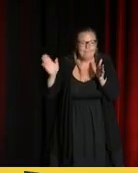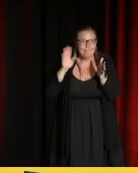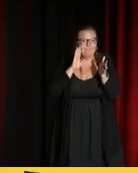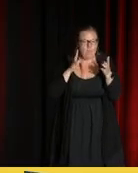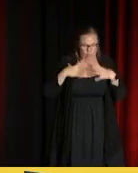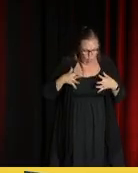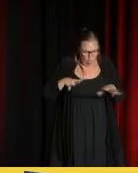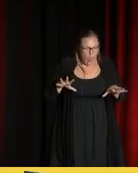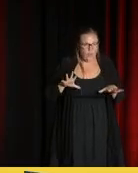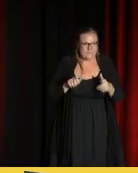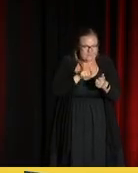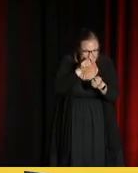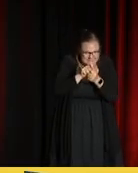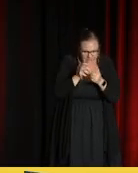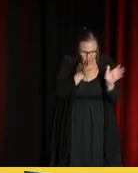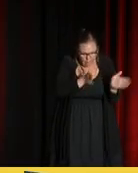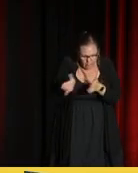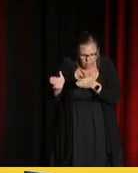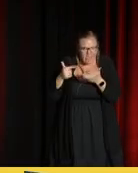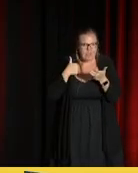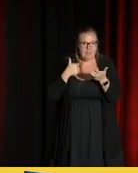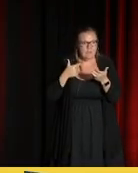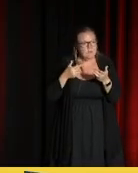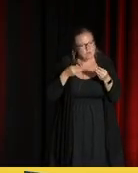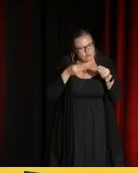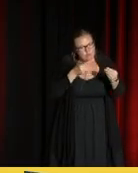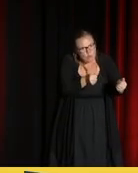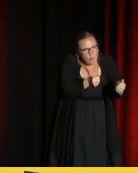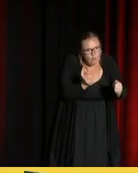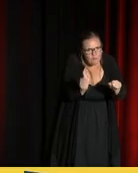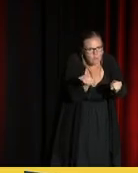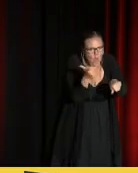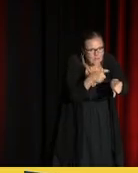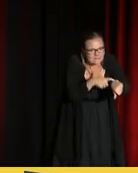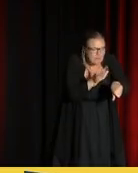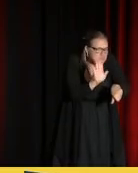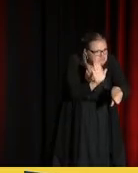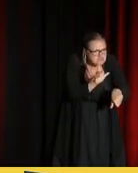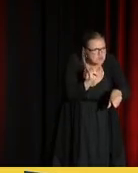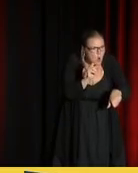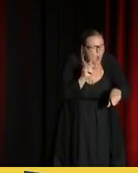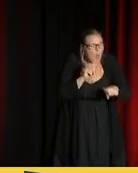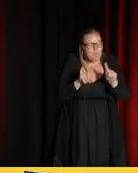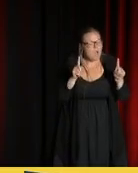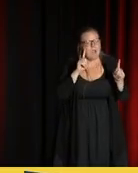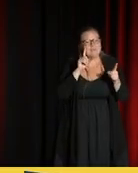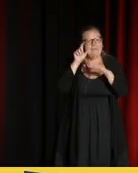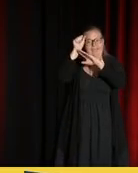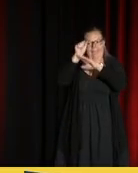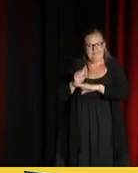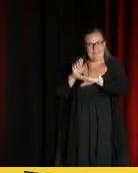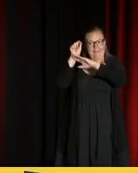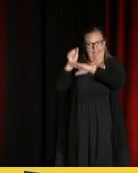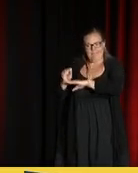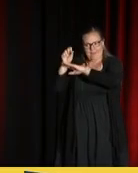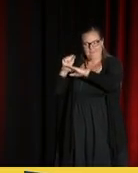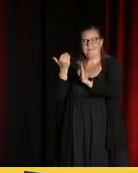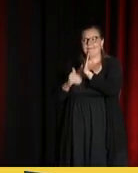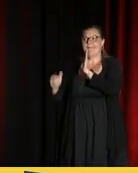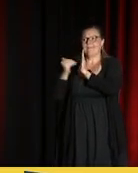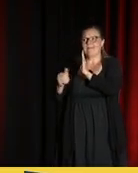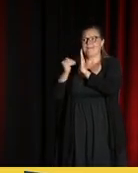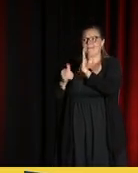your clothes on. You don't do them smooth all the time, but they become habit. You know what they're supposed to do.